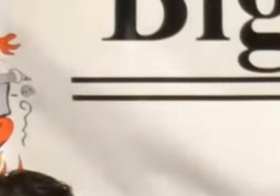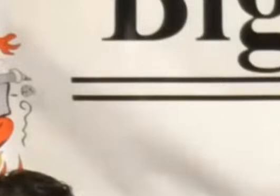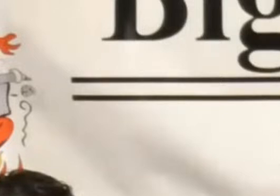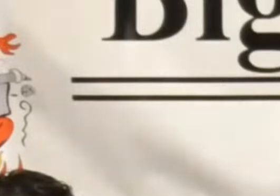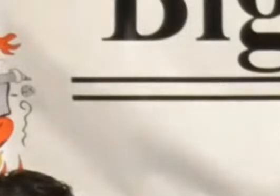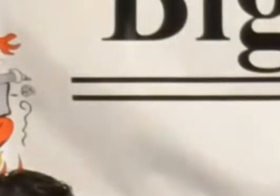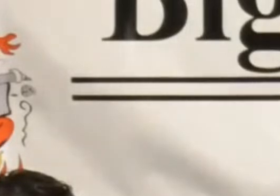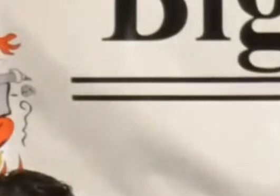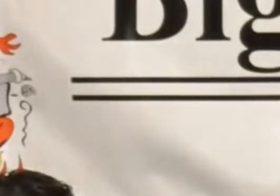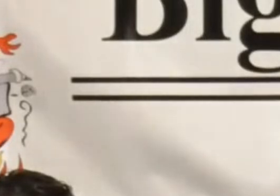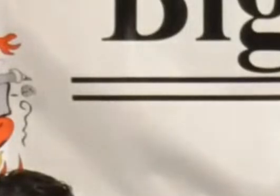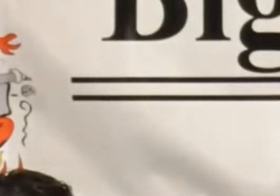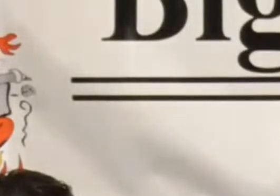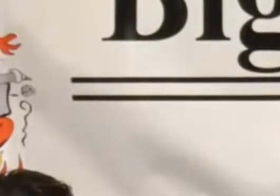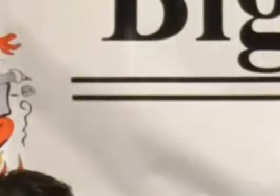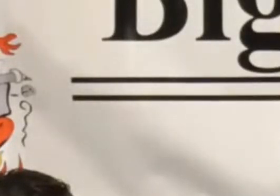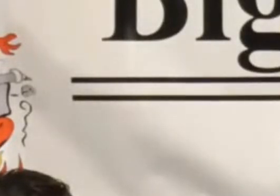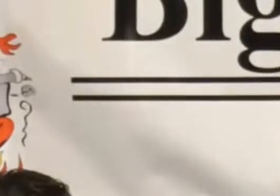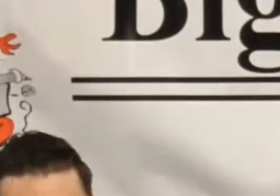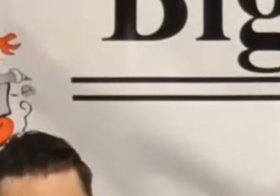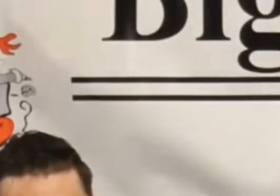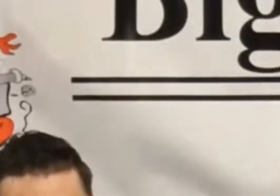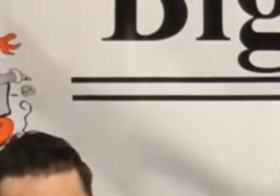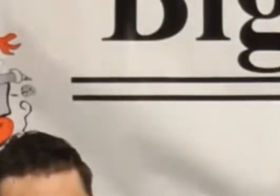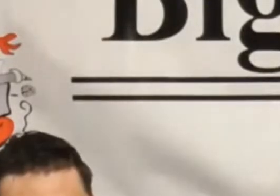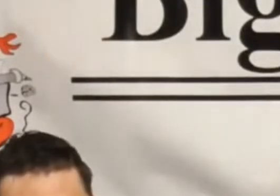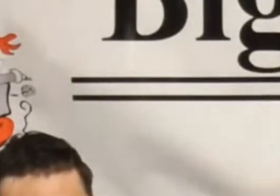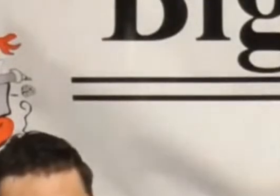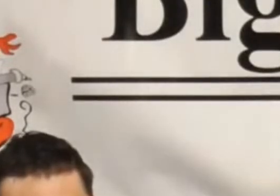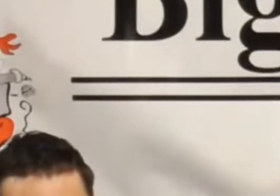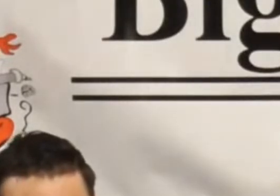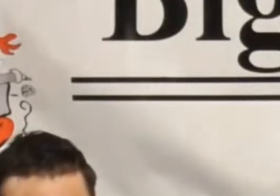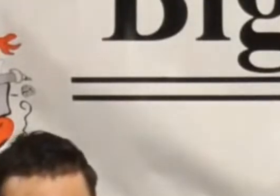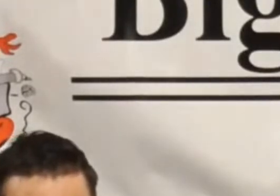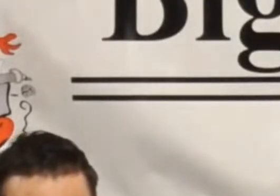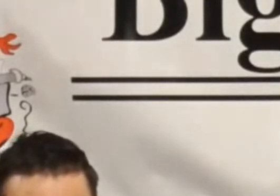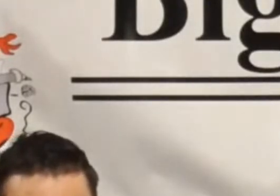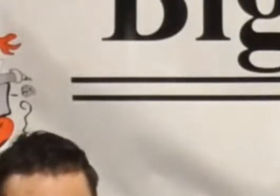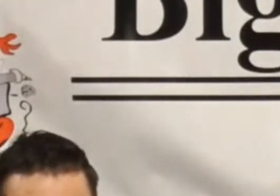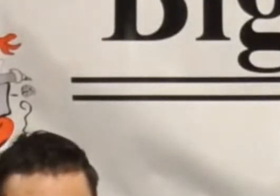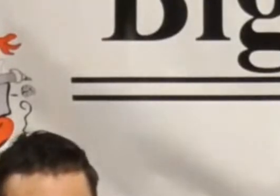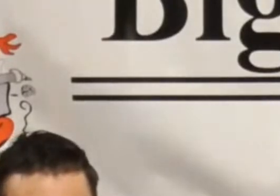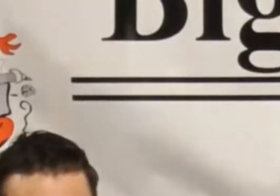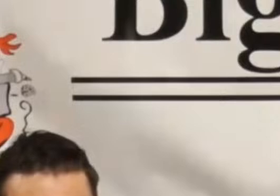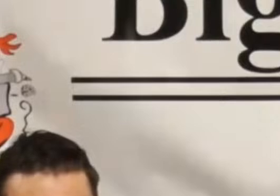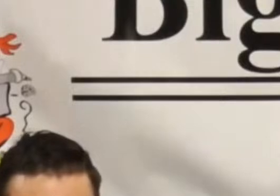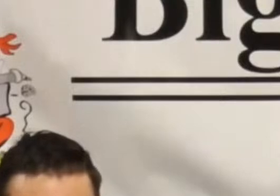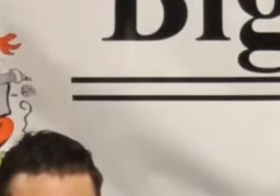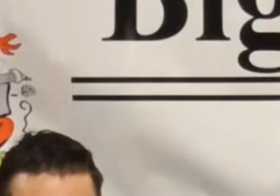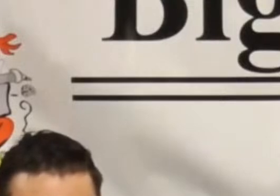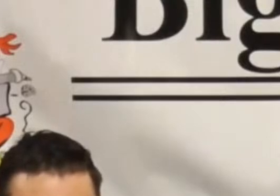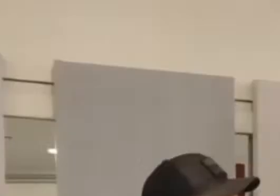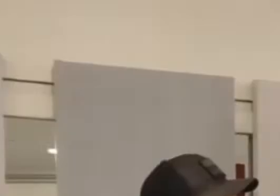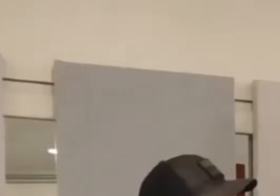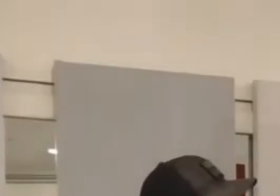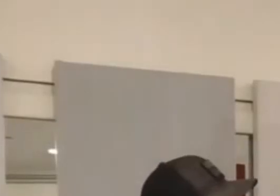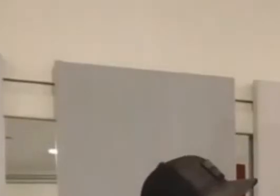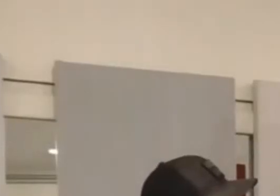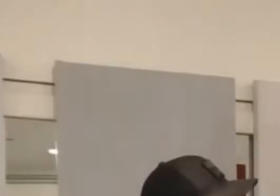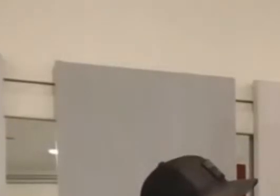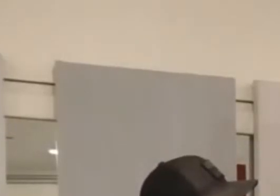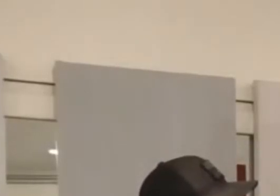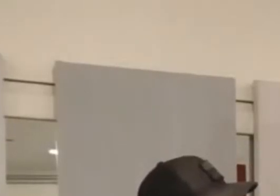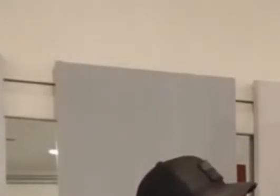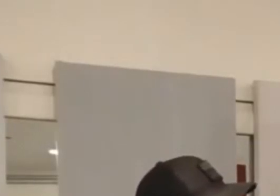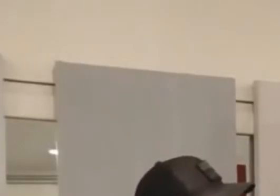questions. So those were the best. I think I just want to really give a shout out to those guys and how we worked as a team on